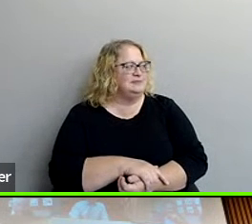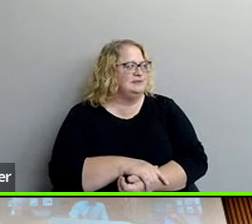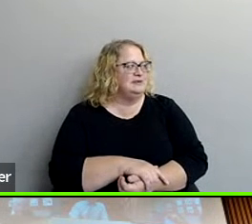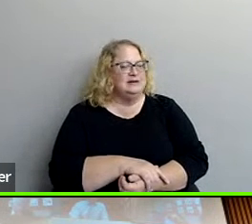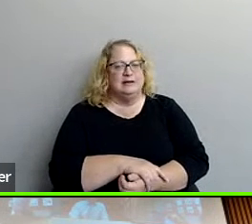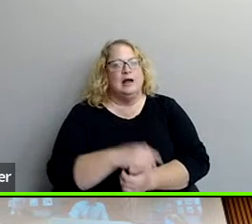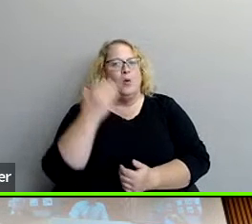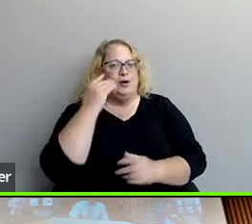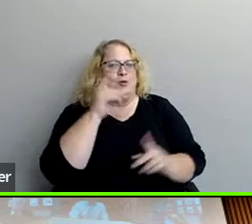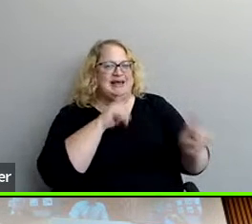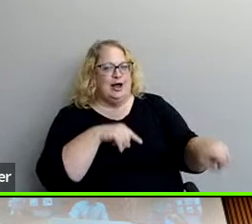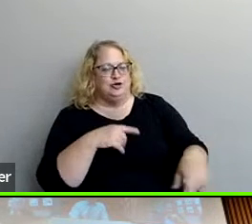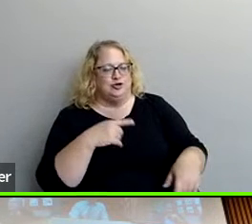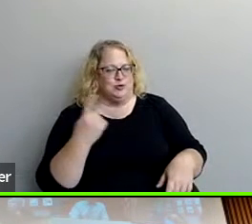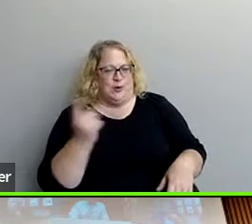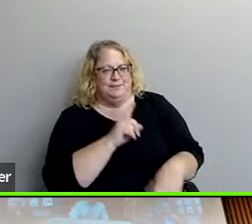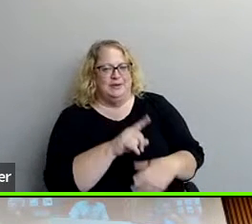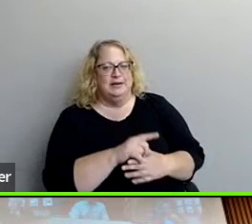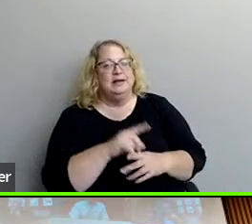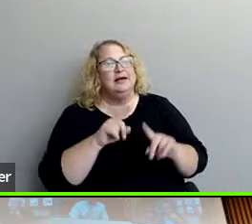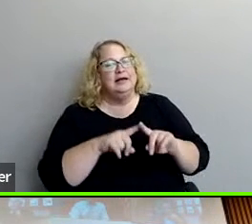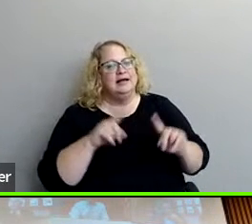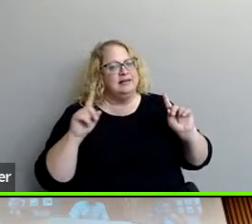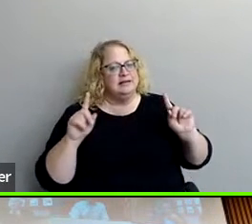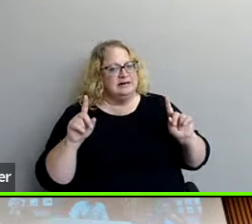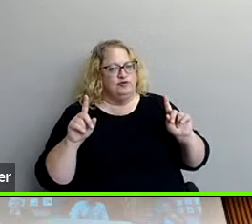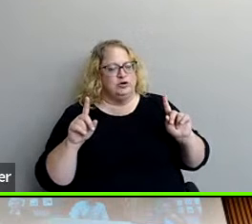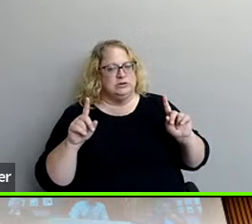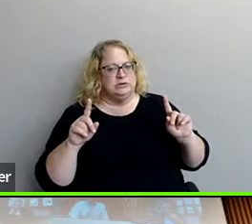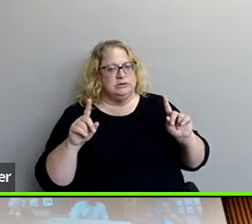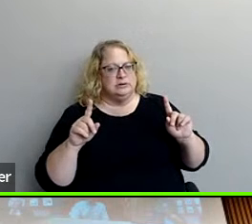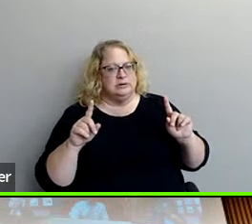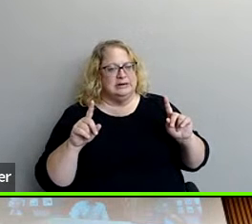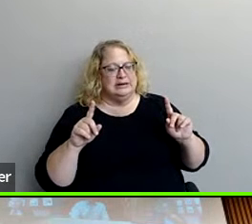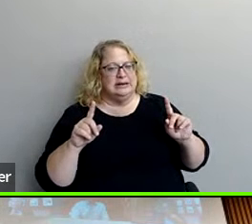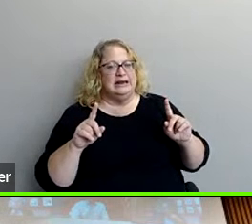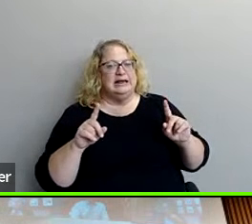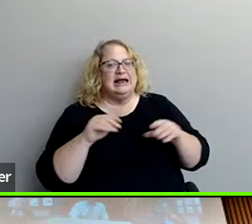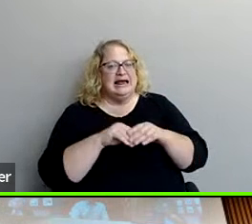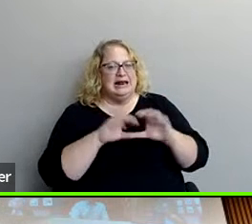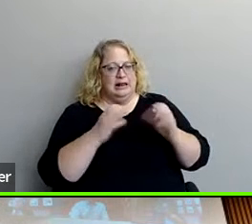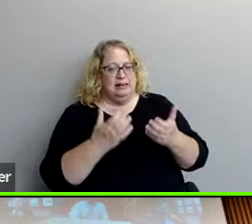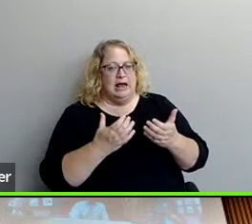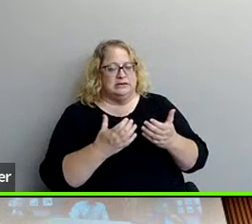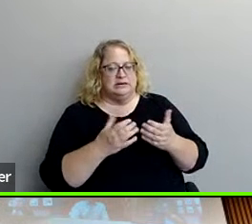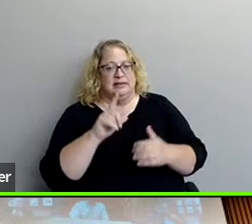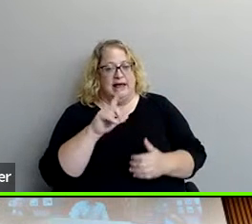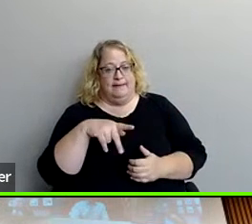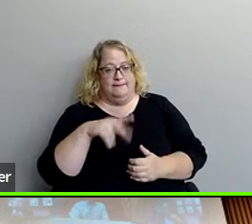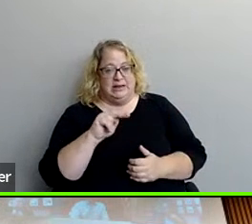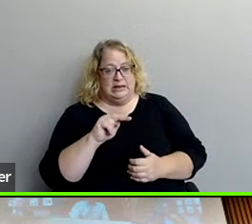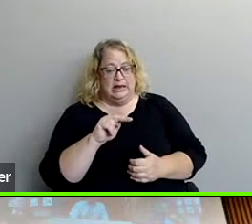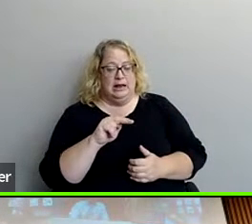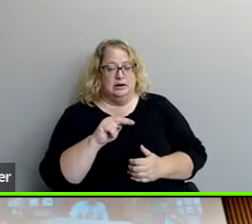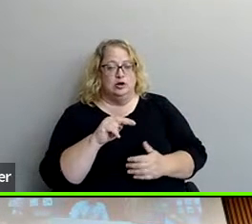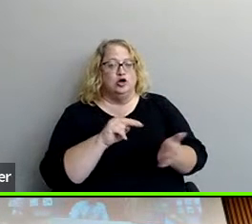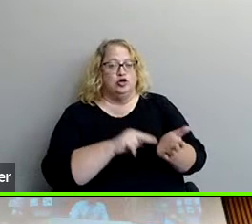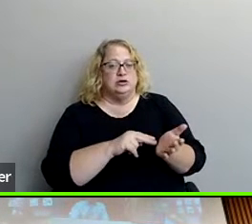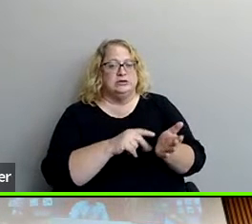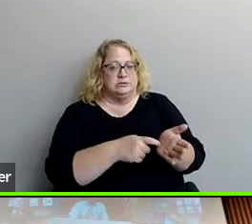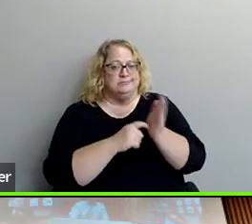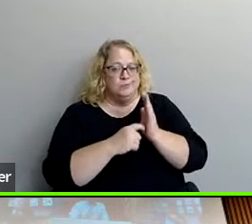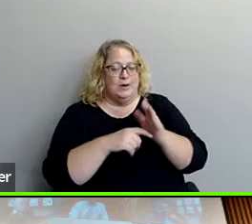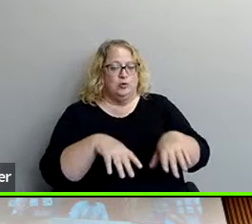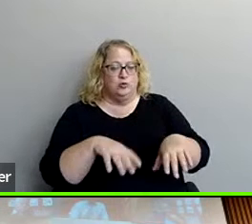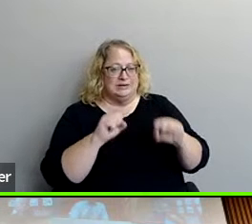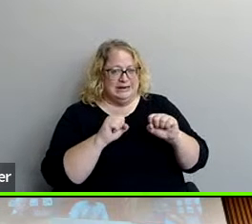Sorry, I think I just know the answer. So the difference is the NCLEX, which is the assessment that our LPN registered or LPN nurses